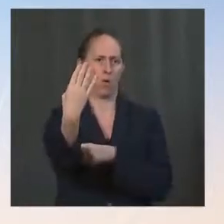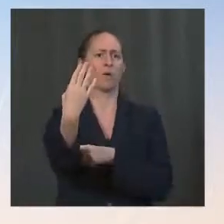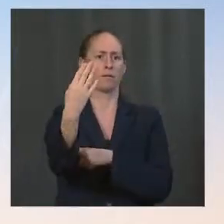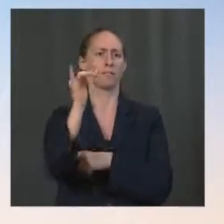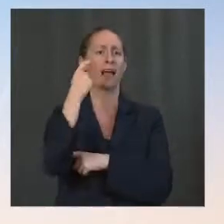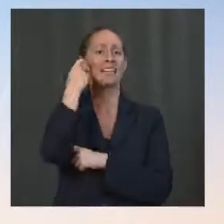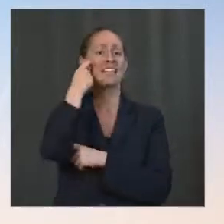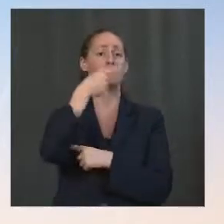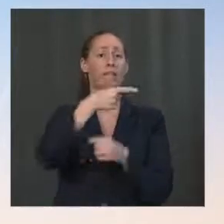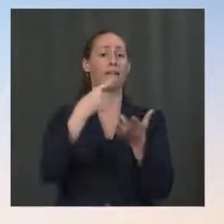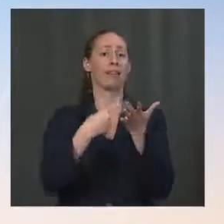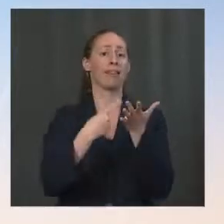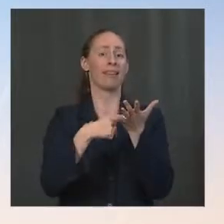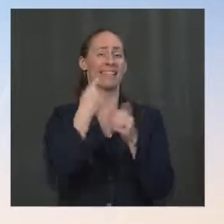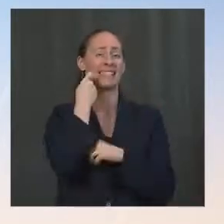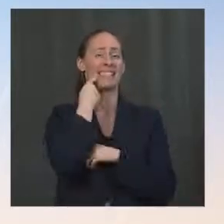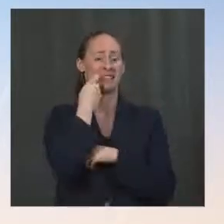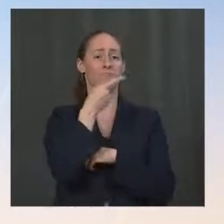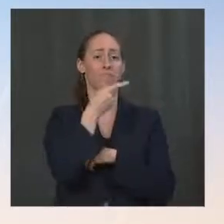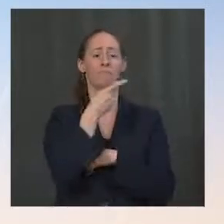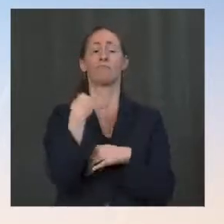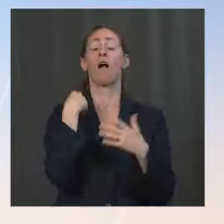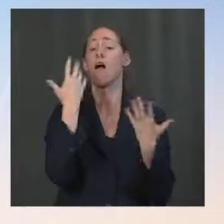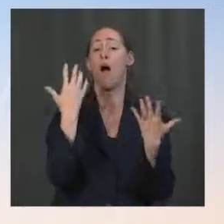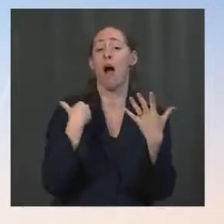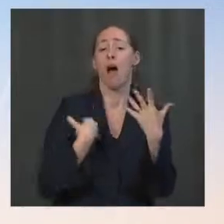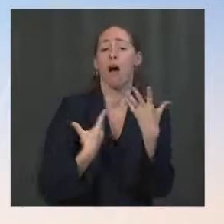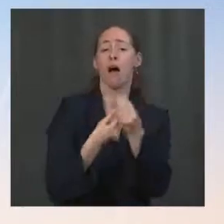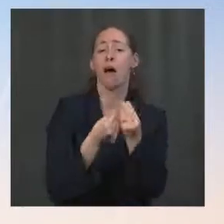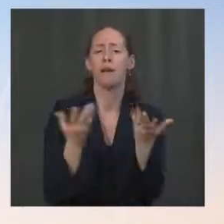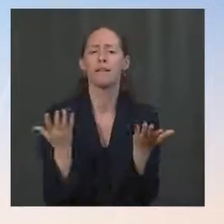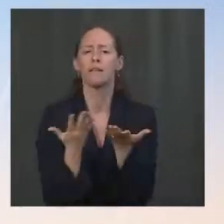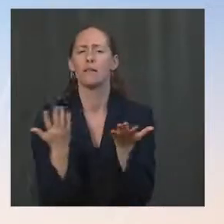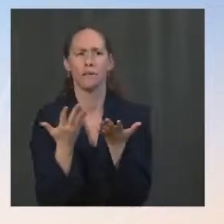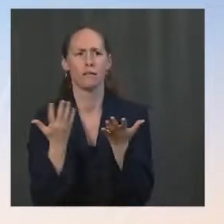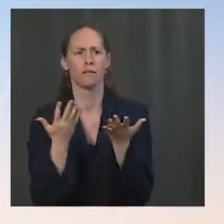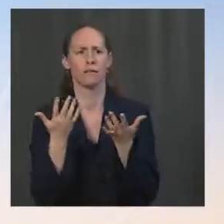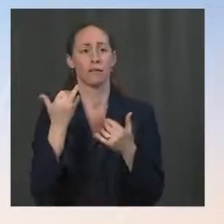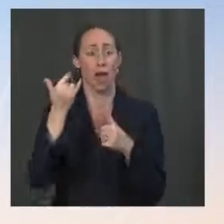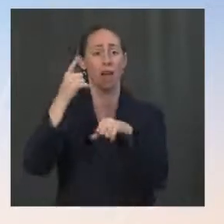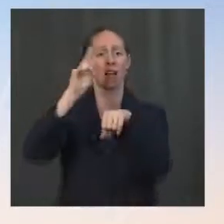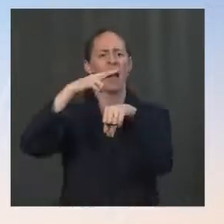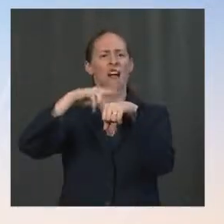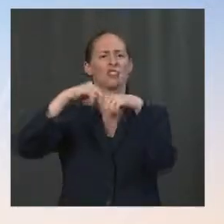I conveyed in the statement was that the national security team the President met with this